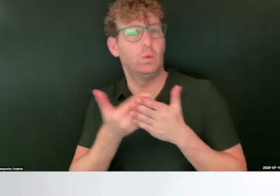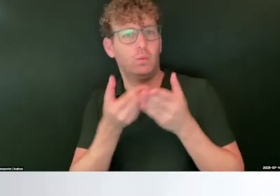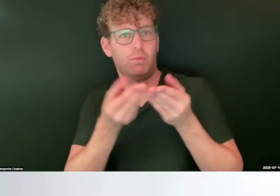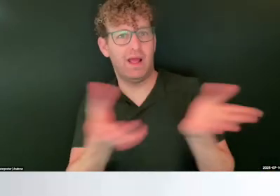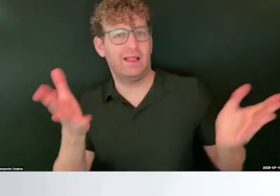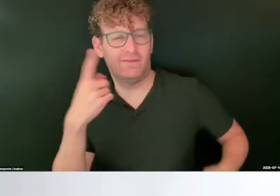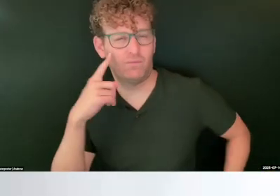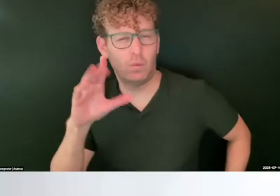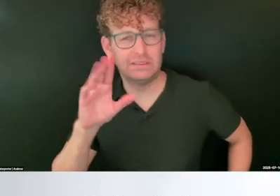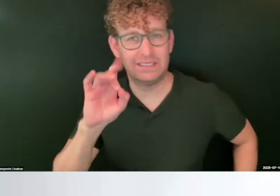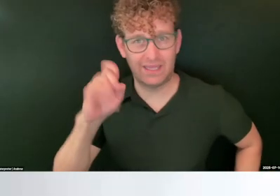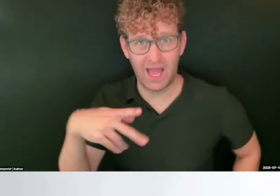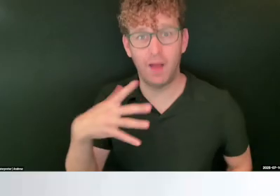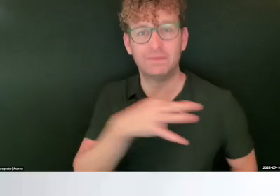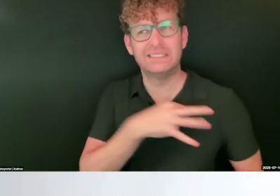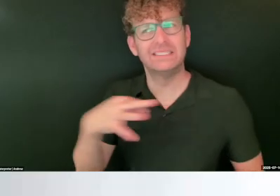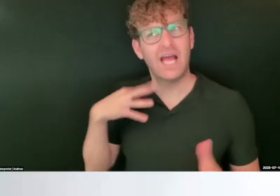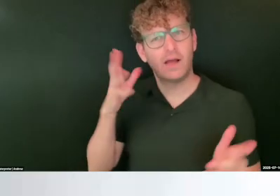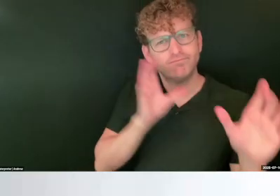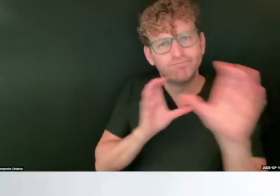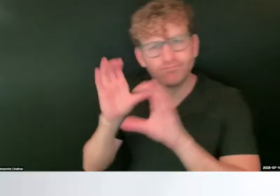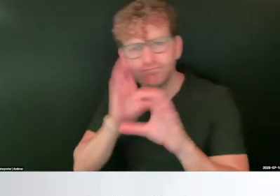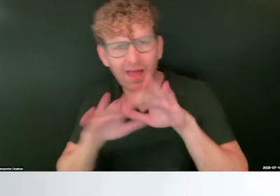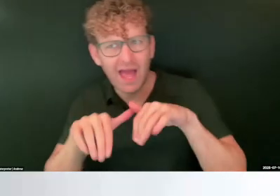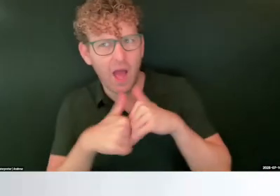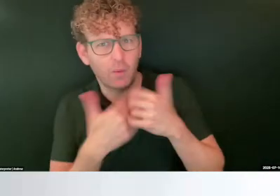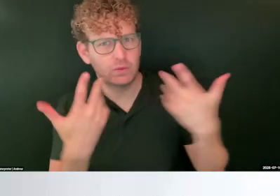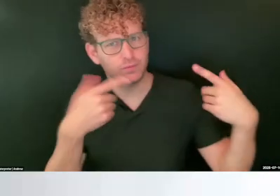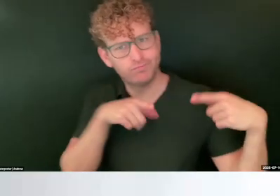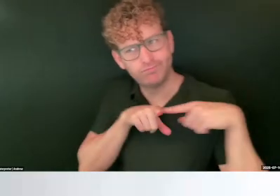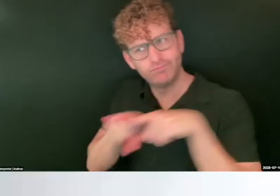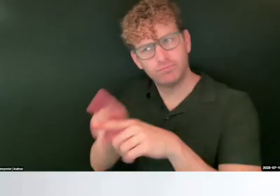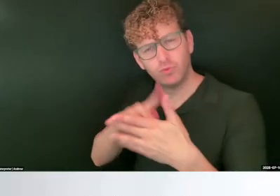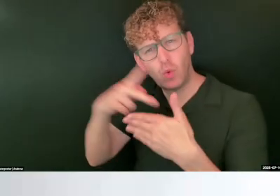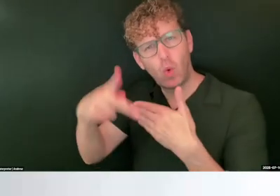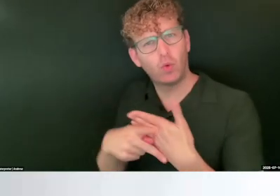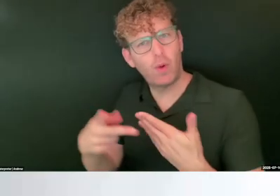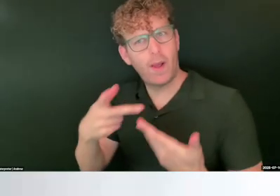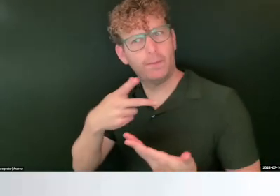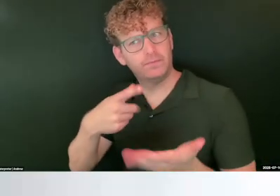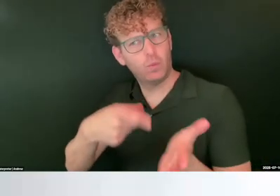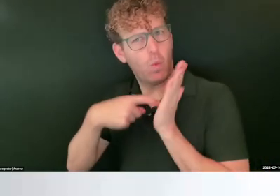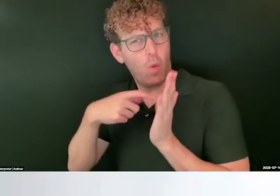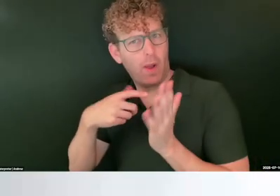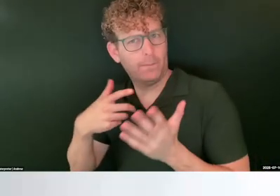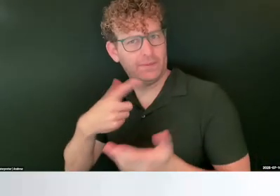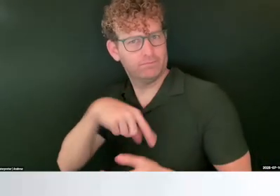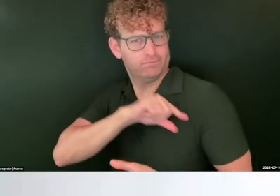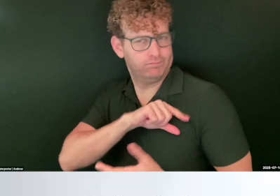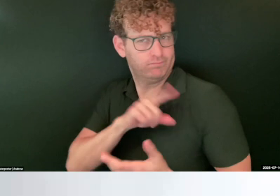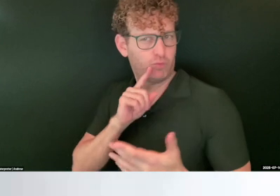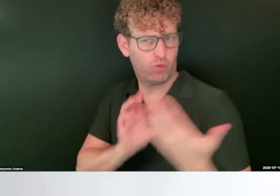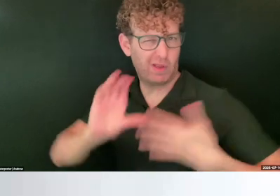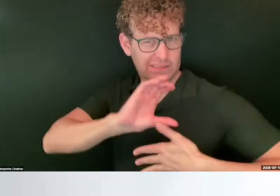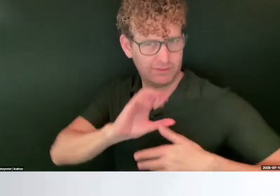program requirements and eligibility criteria to regional Clean Cars for All programs. Next, Olivia will provide